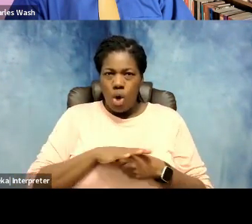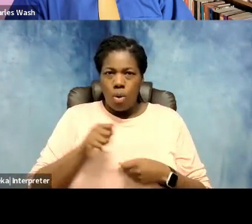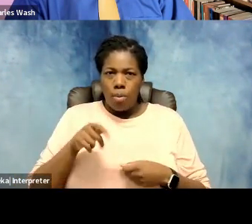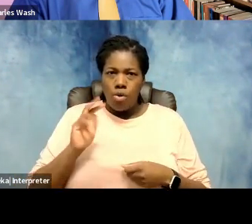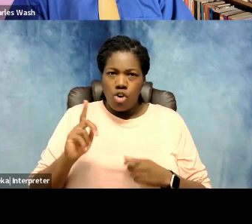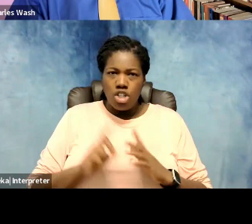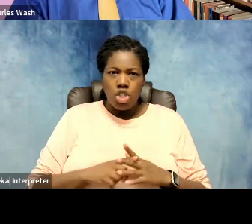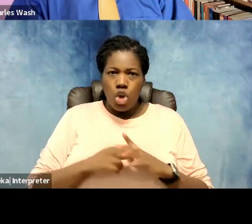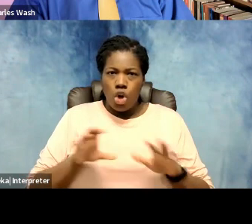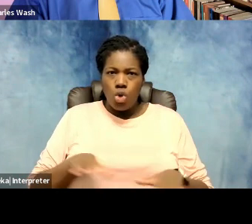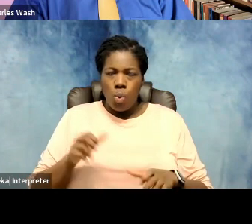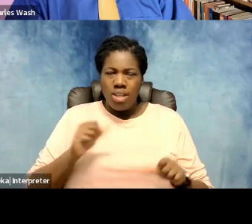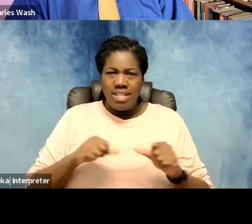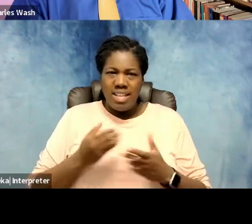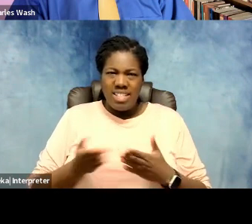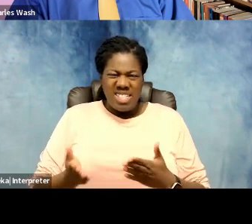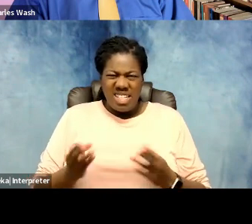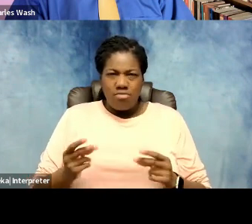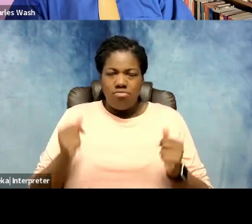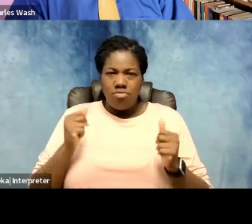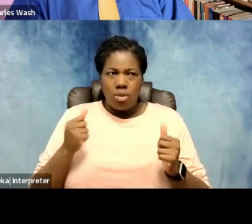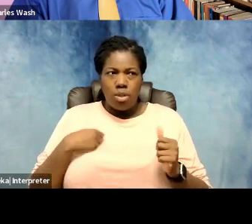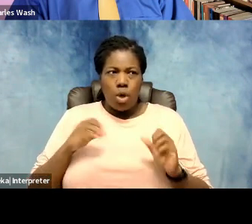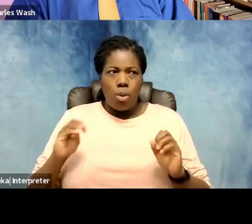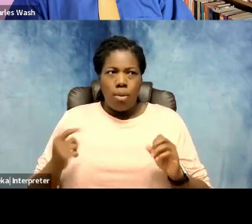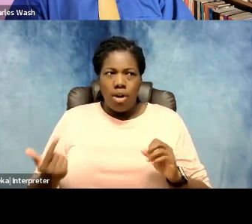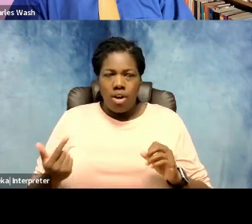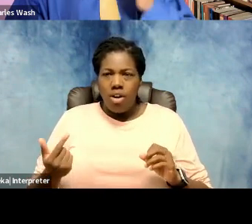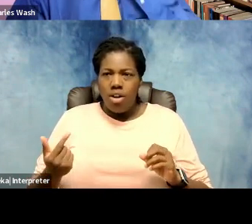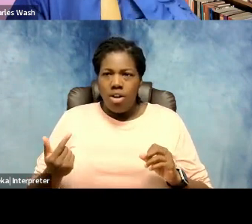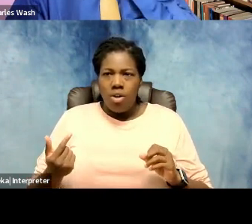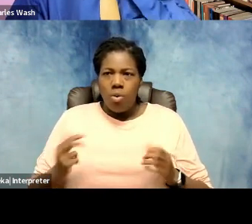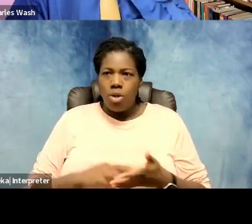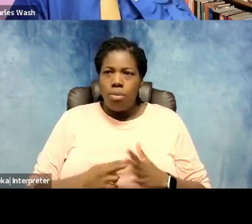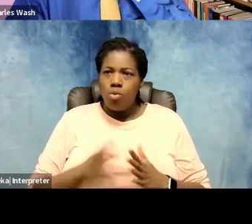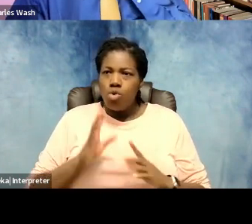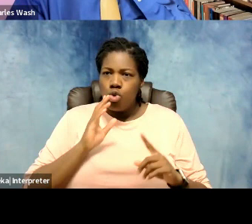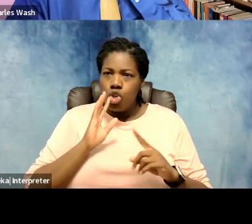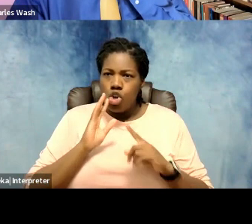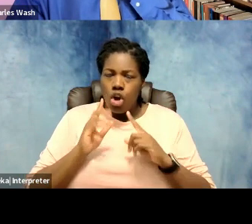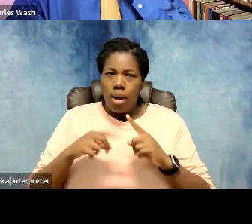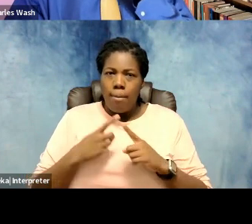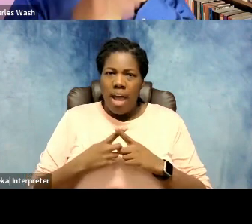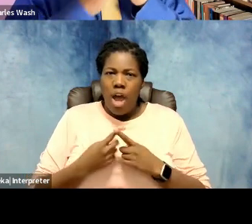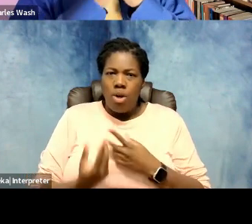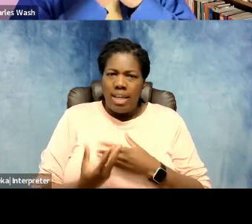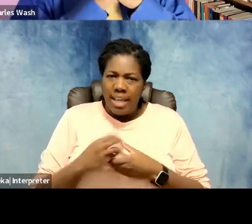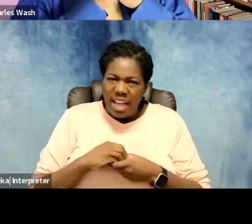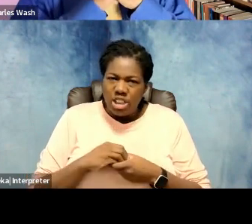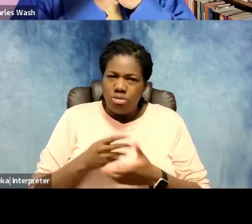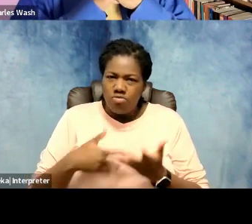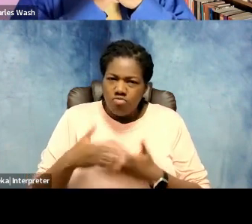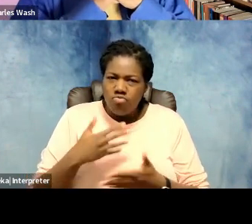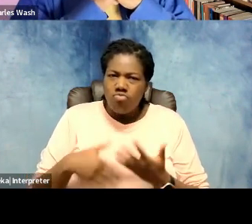doing a science experiment right there on the slide. And we were like, oh my gosh, that's what you mean when you talk about engagement and helping to close